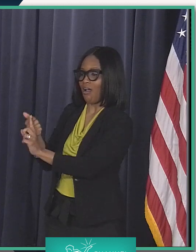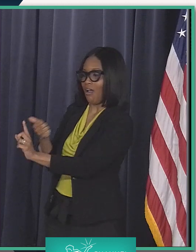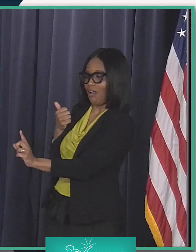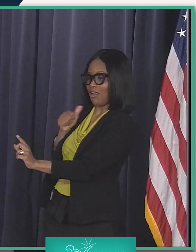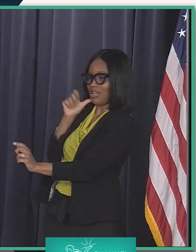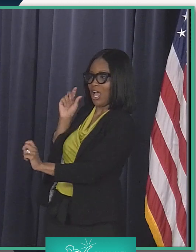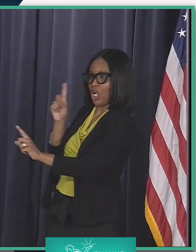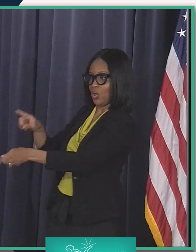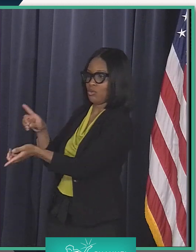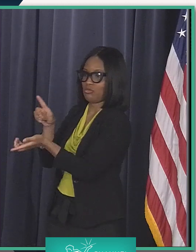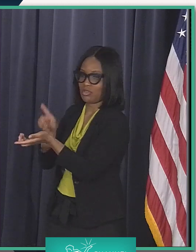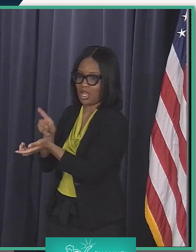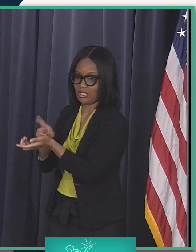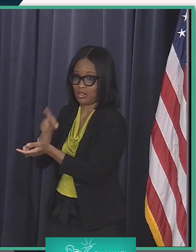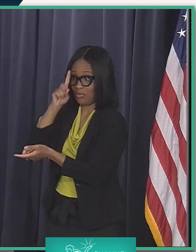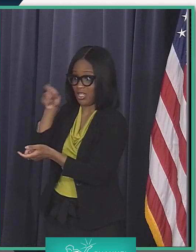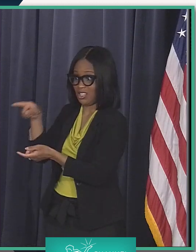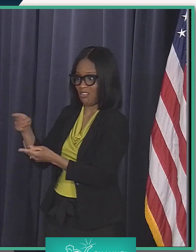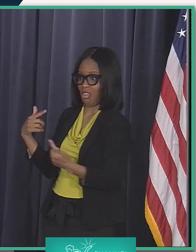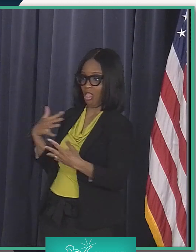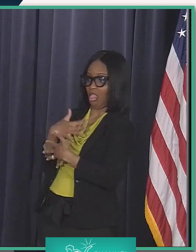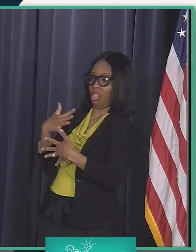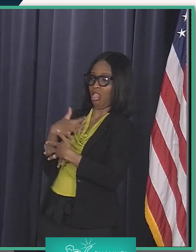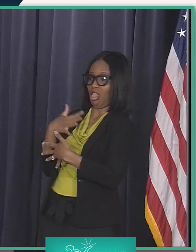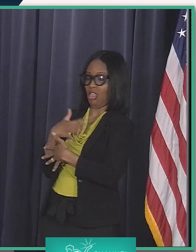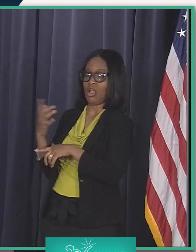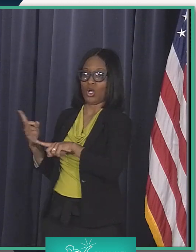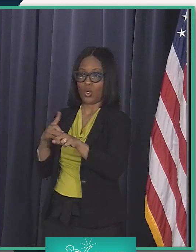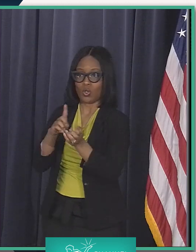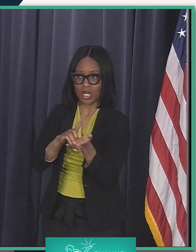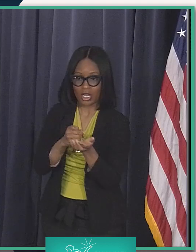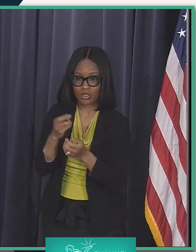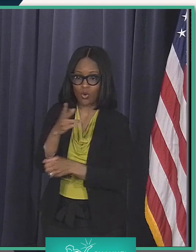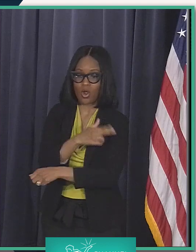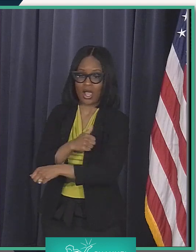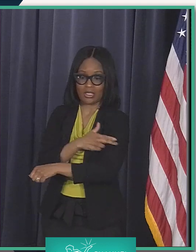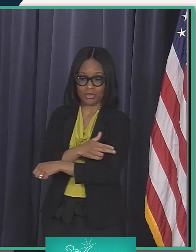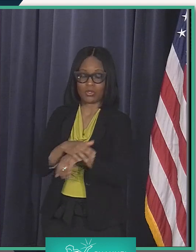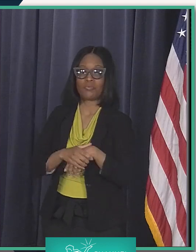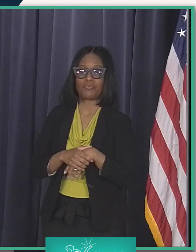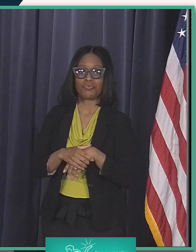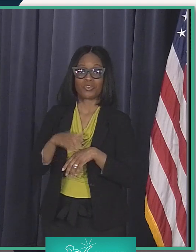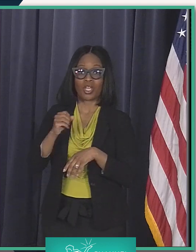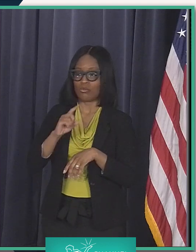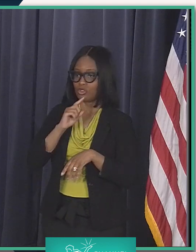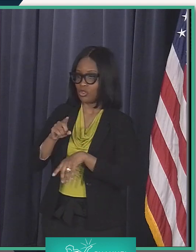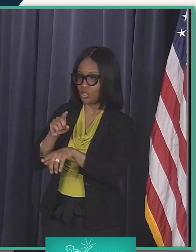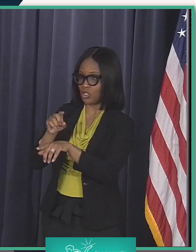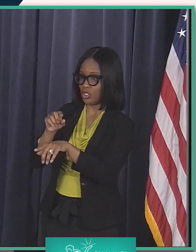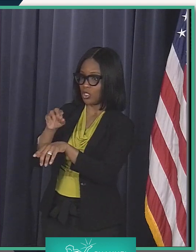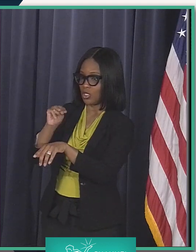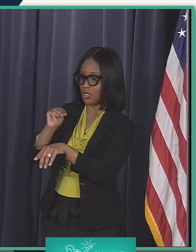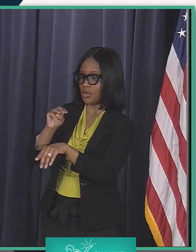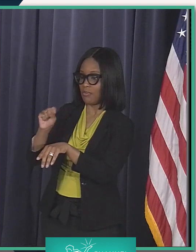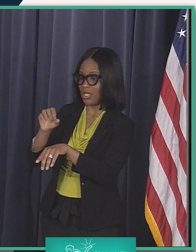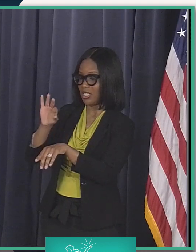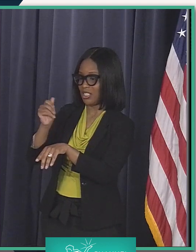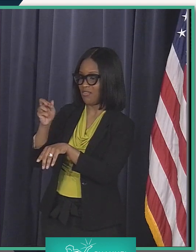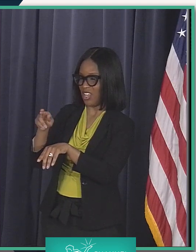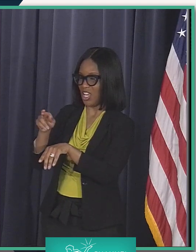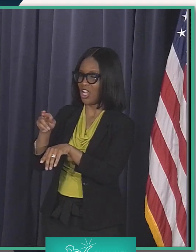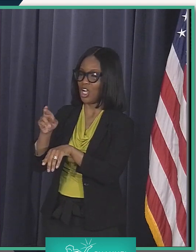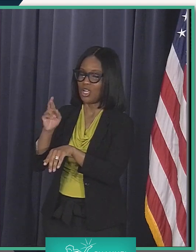because they were fearful of COVID-19. How much is each category? I'm sure Ms. Fair in the coming months will